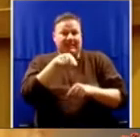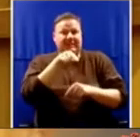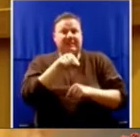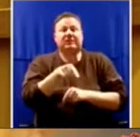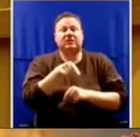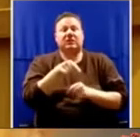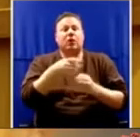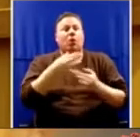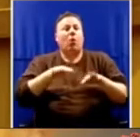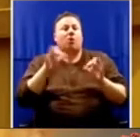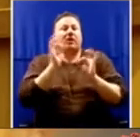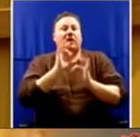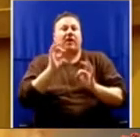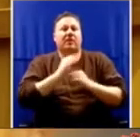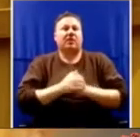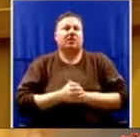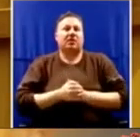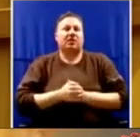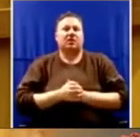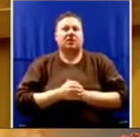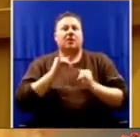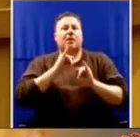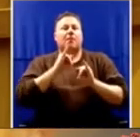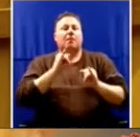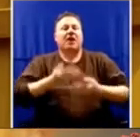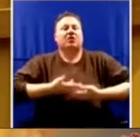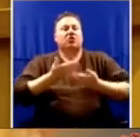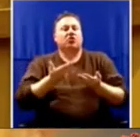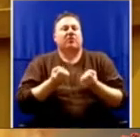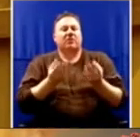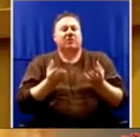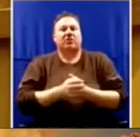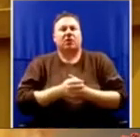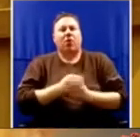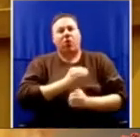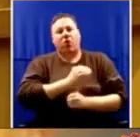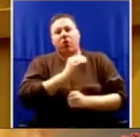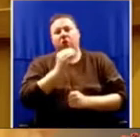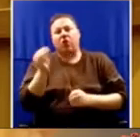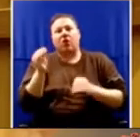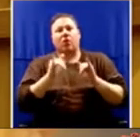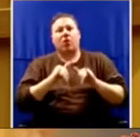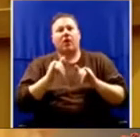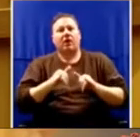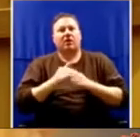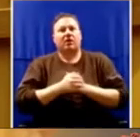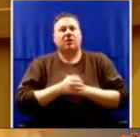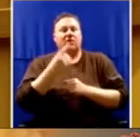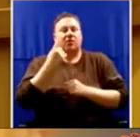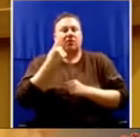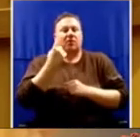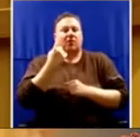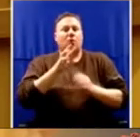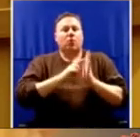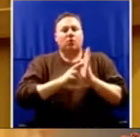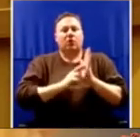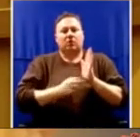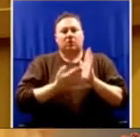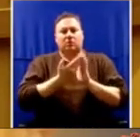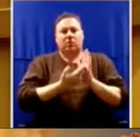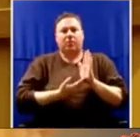being traumatized as a result of bad service delivery and have to wait for long periods for post-mortem results. This cannot be